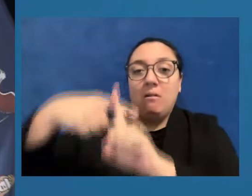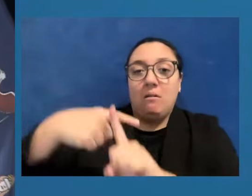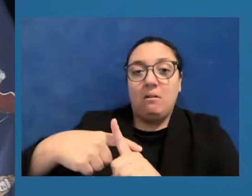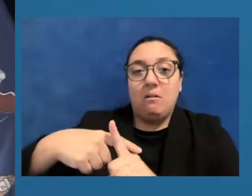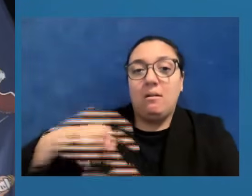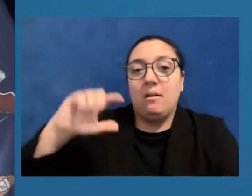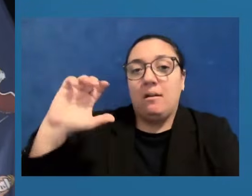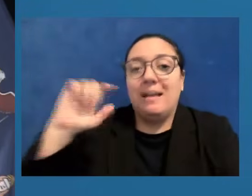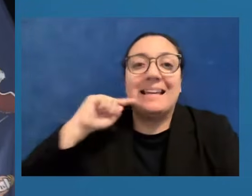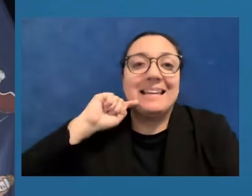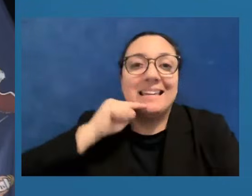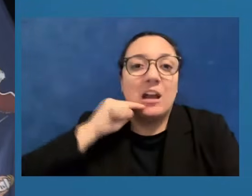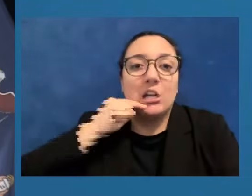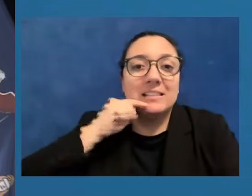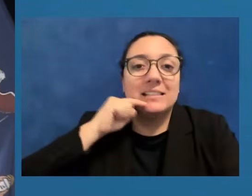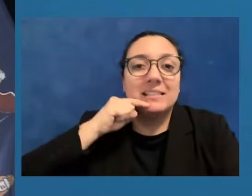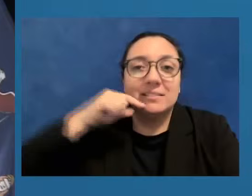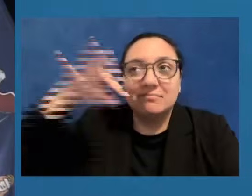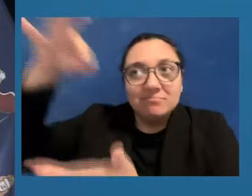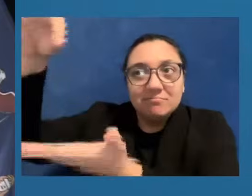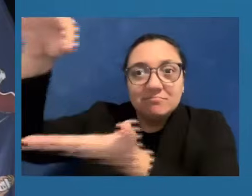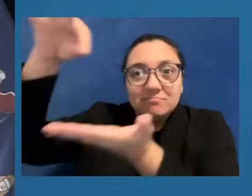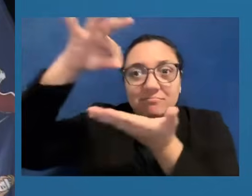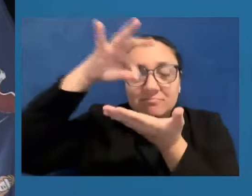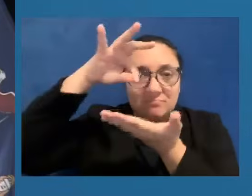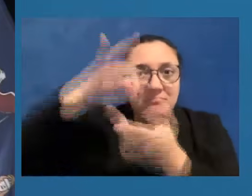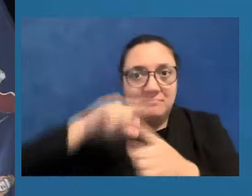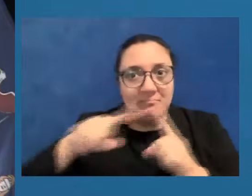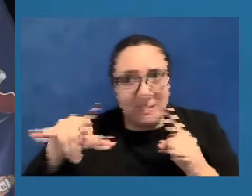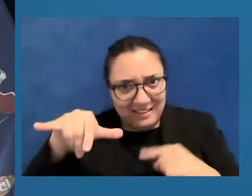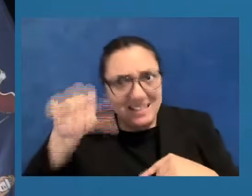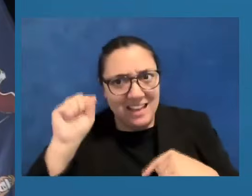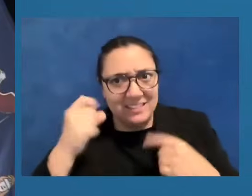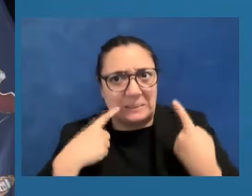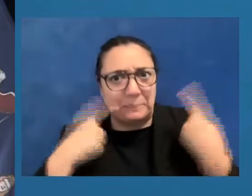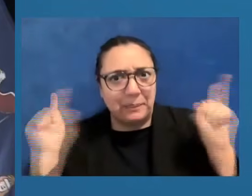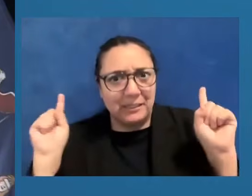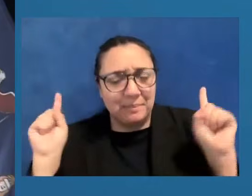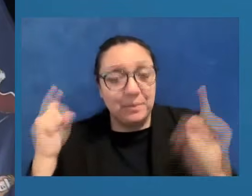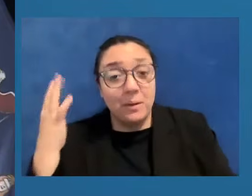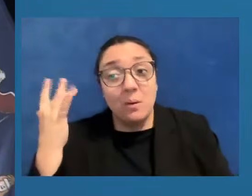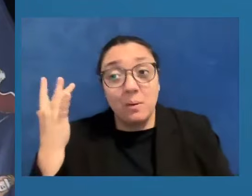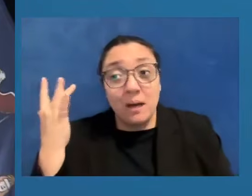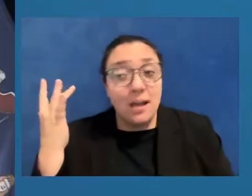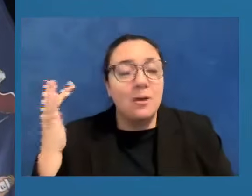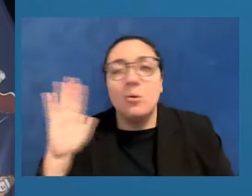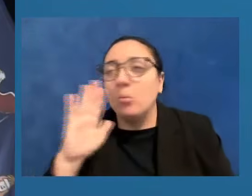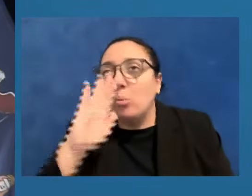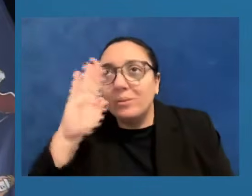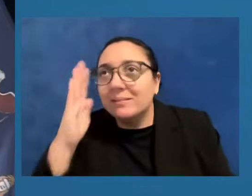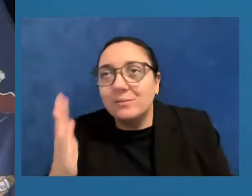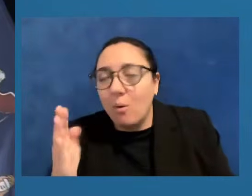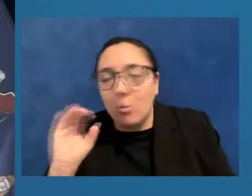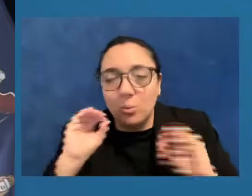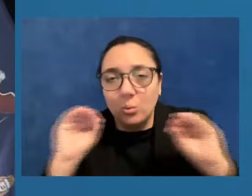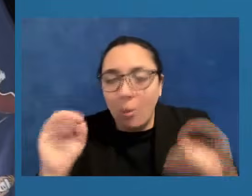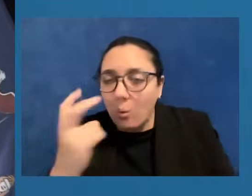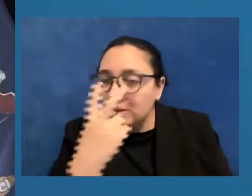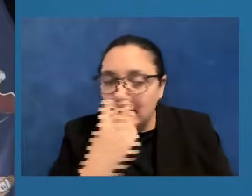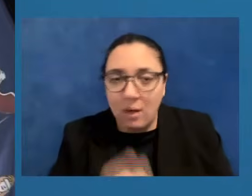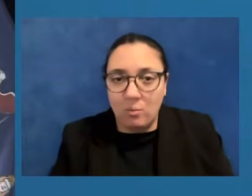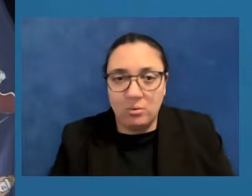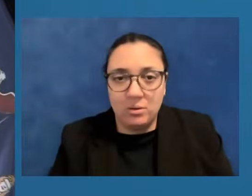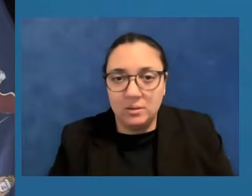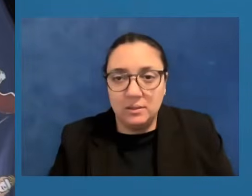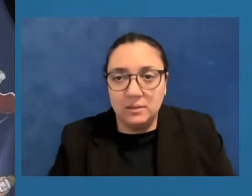But we got there because there was never, ever, ever any doubt that this was a